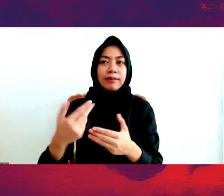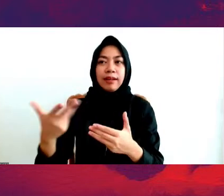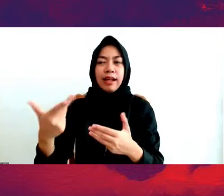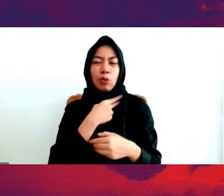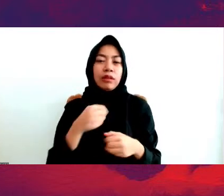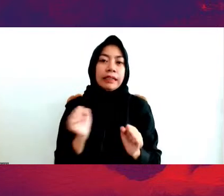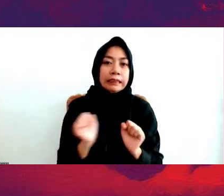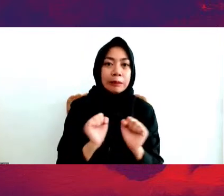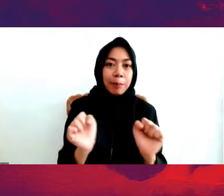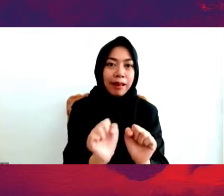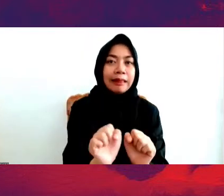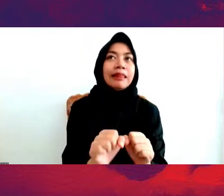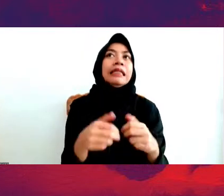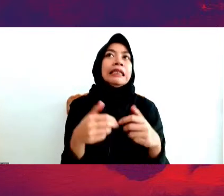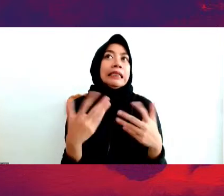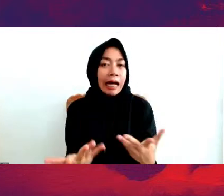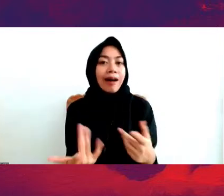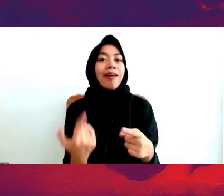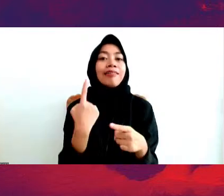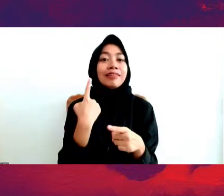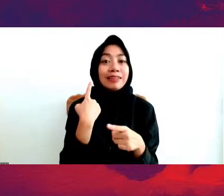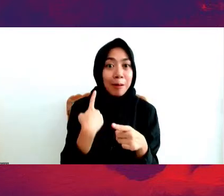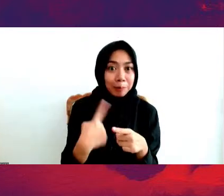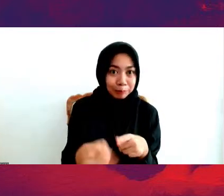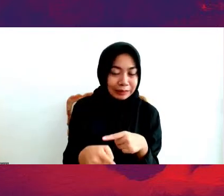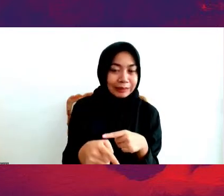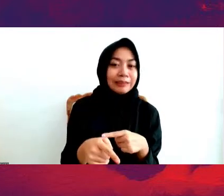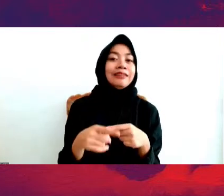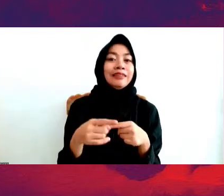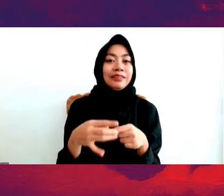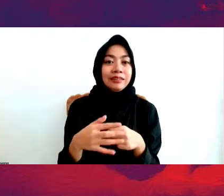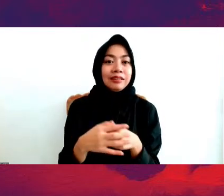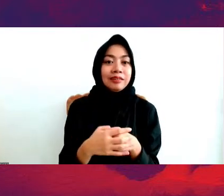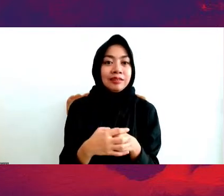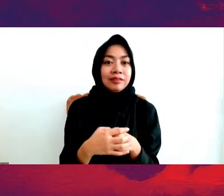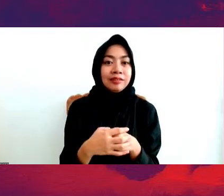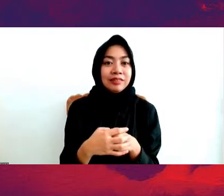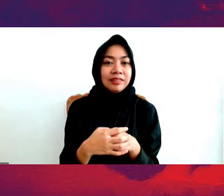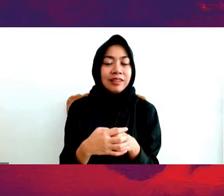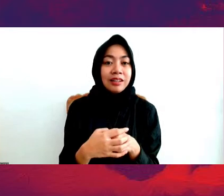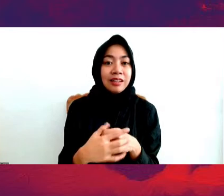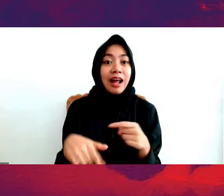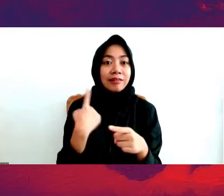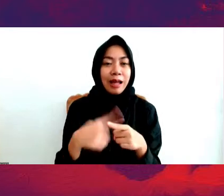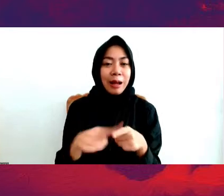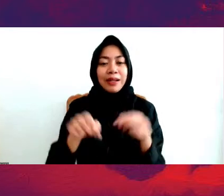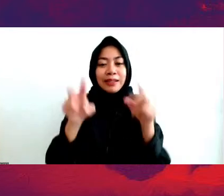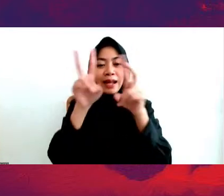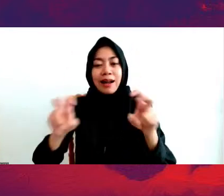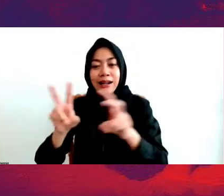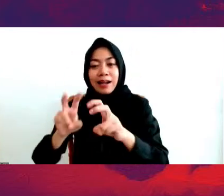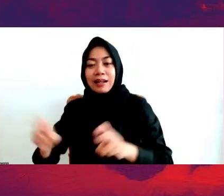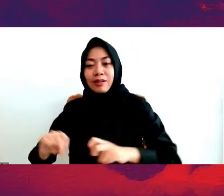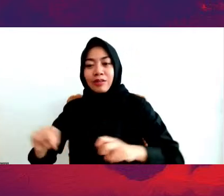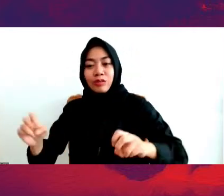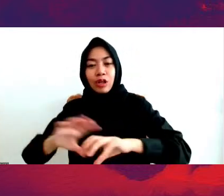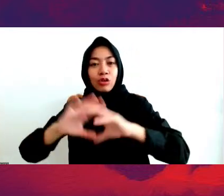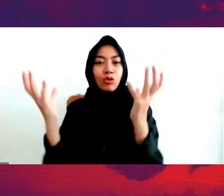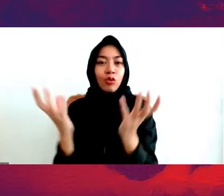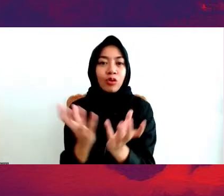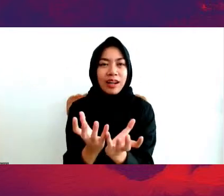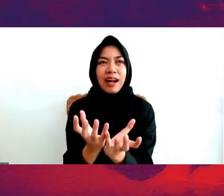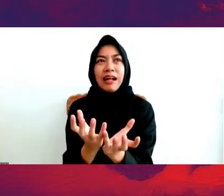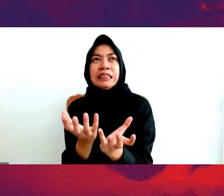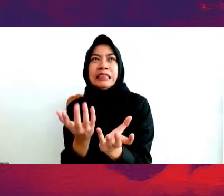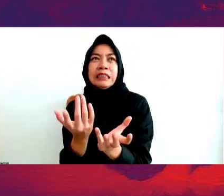But it is also important to point out that this, kind of like this sort of global analysis should be taken with a pinch of